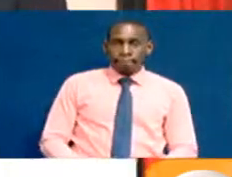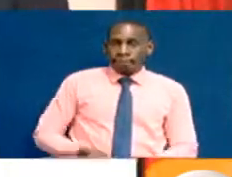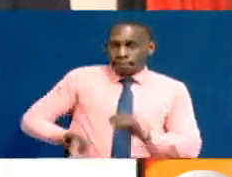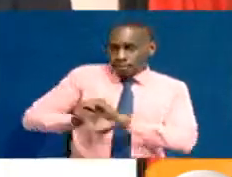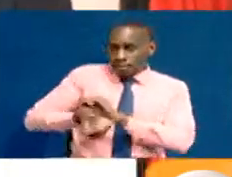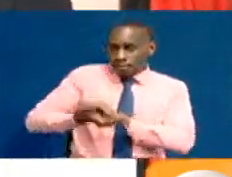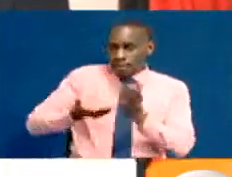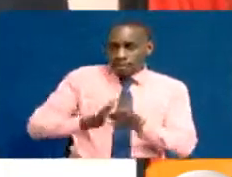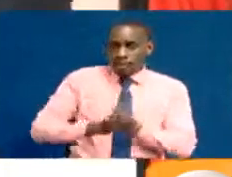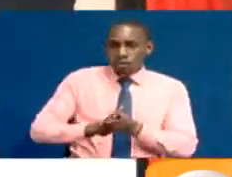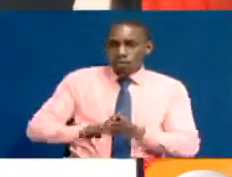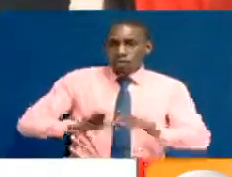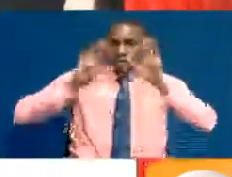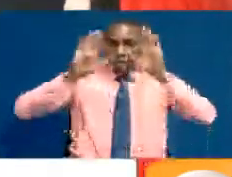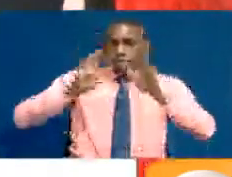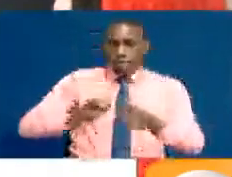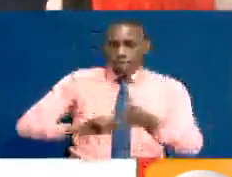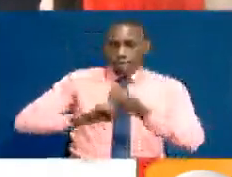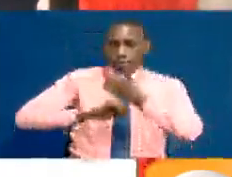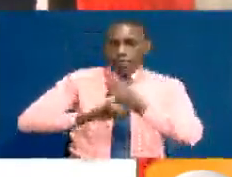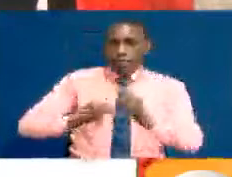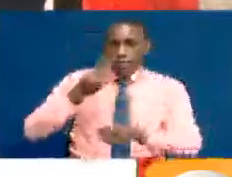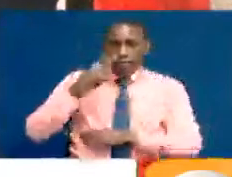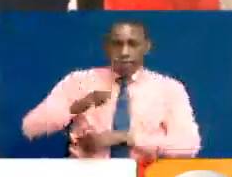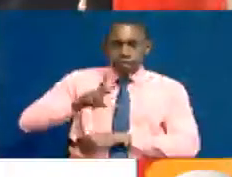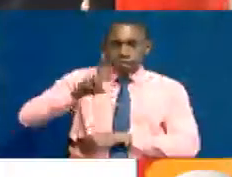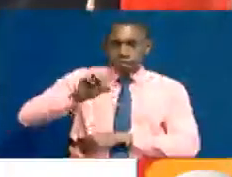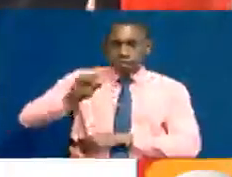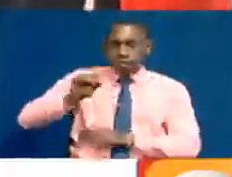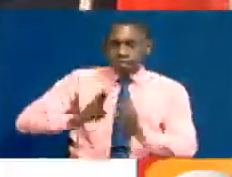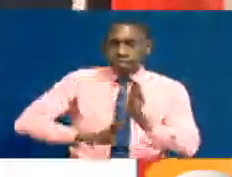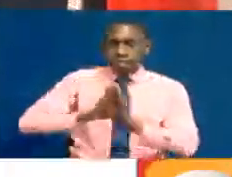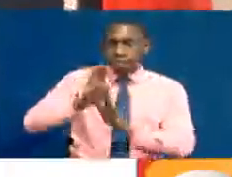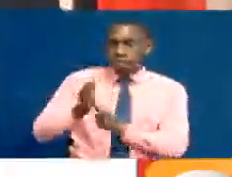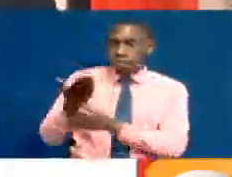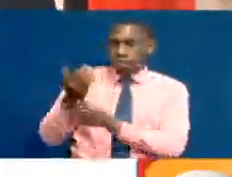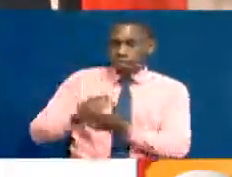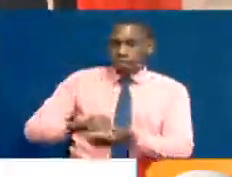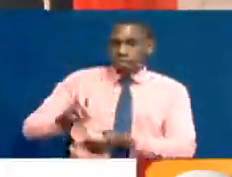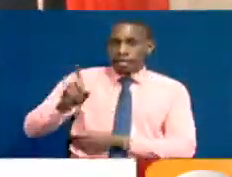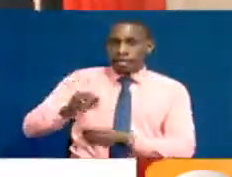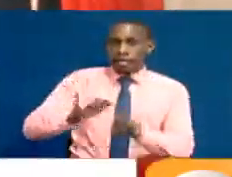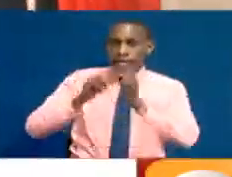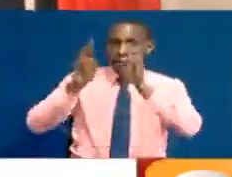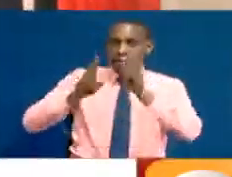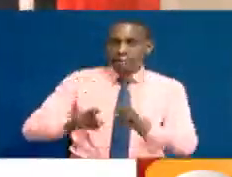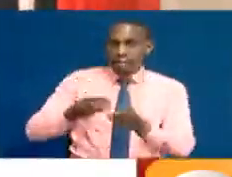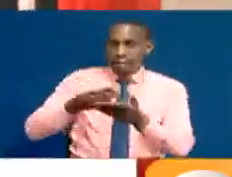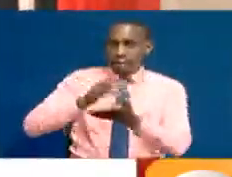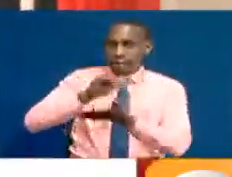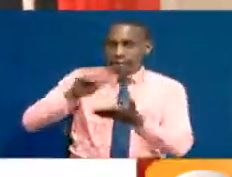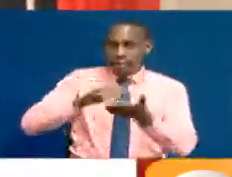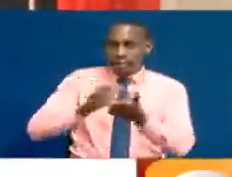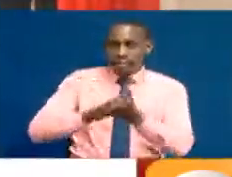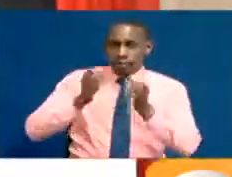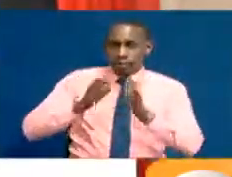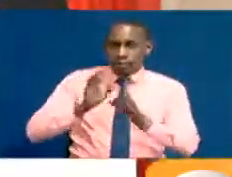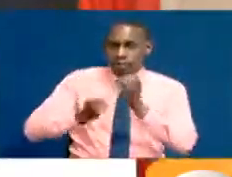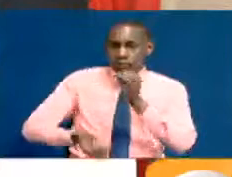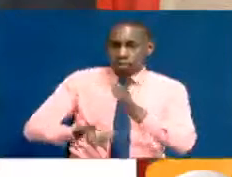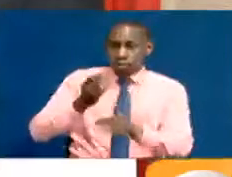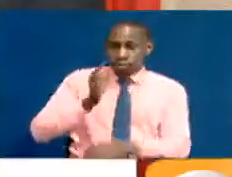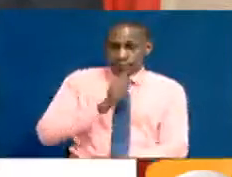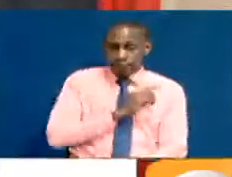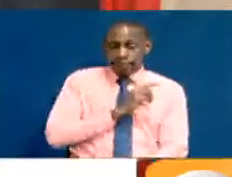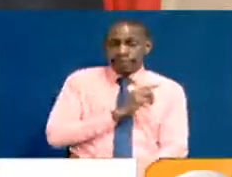Described as a key pillar of the Vision 2030 Development Blueprint, the Nairobi International Financial Center was formally